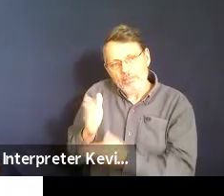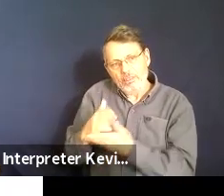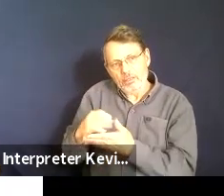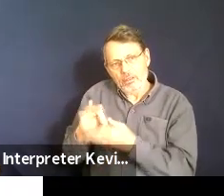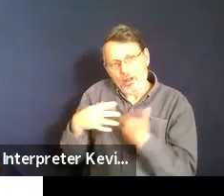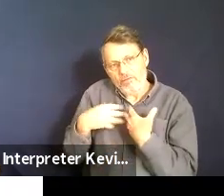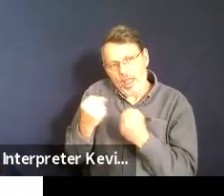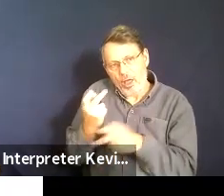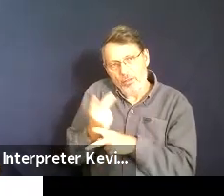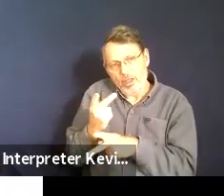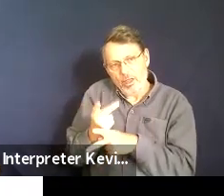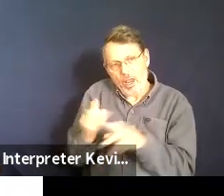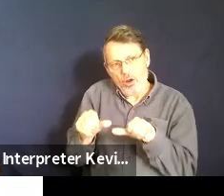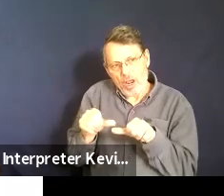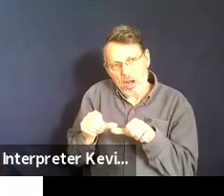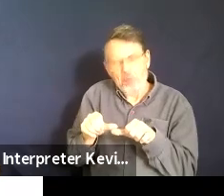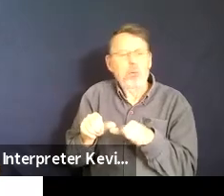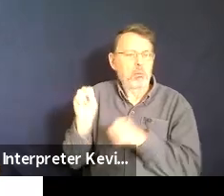week.